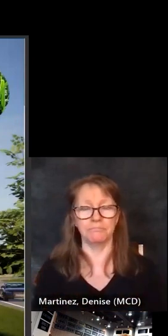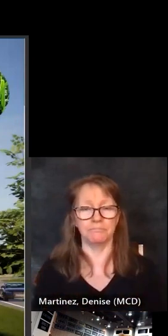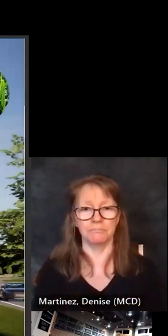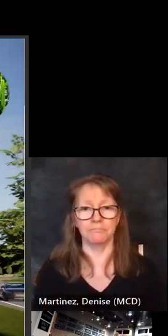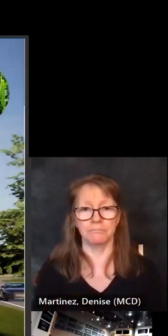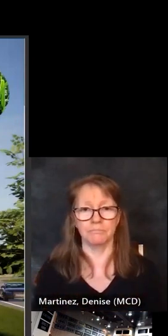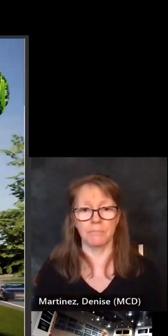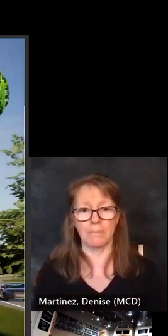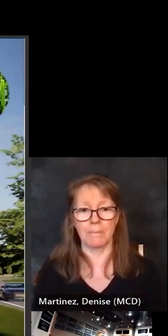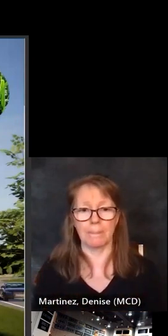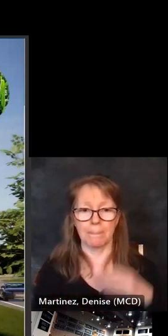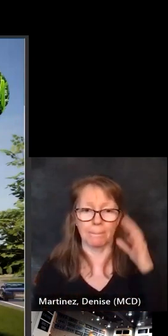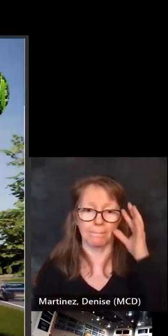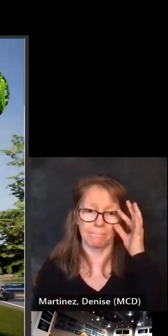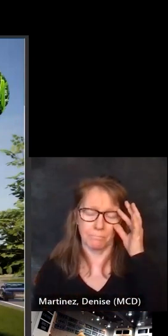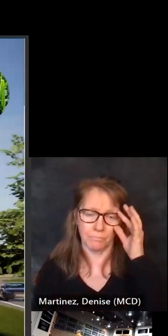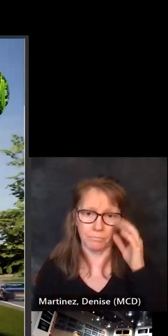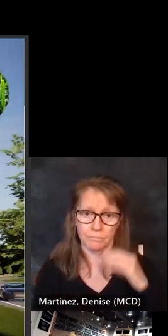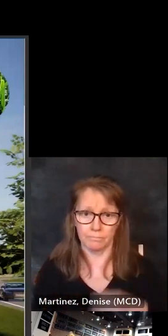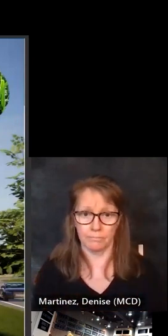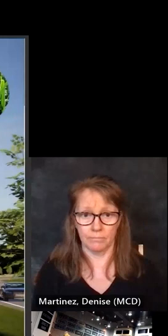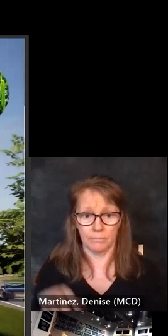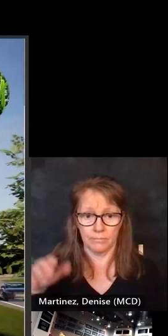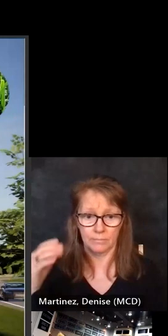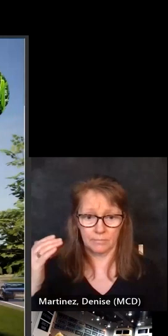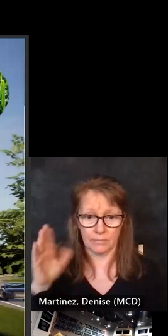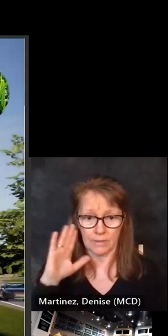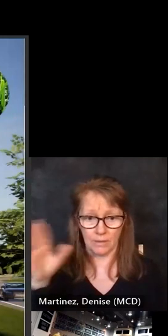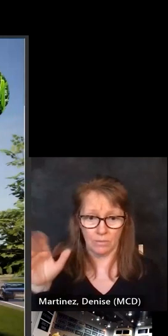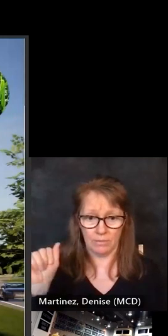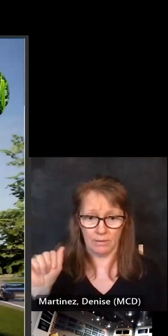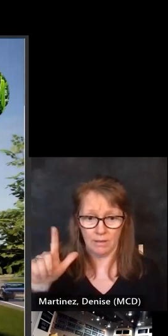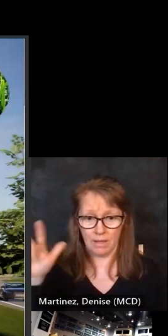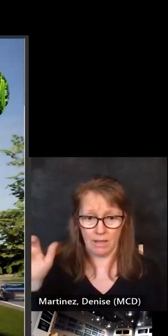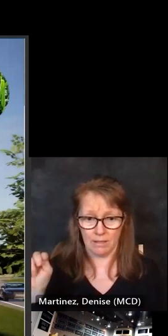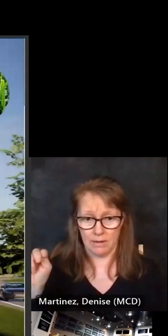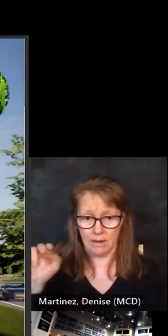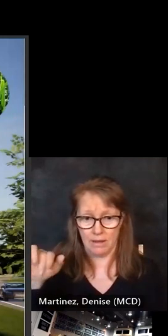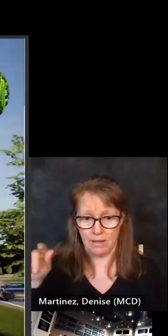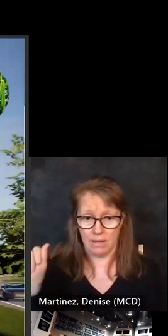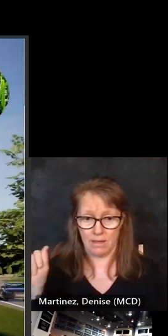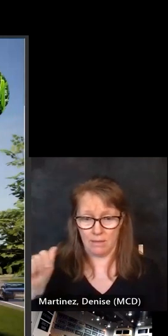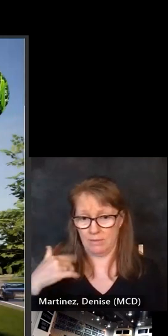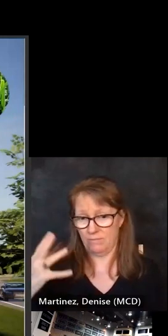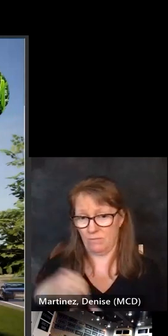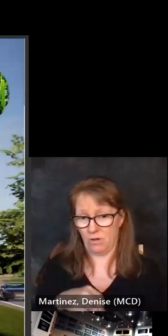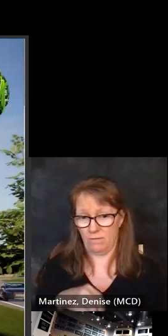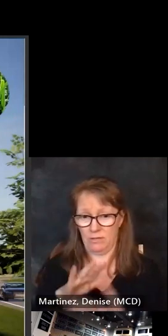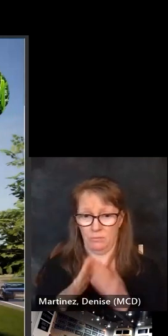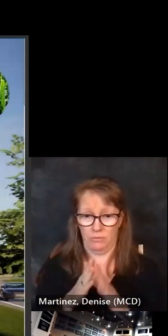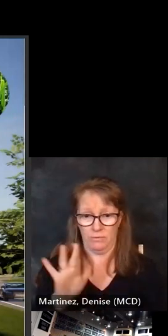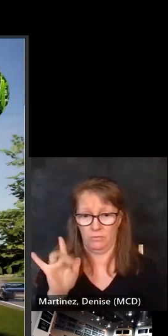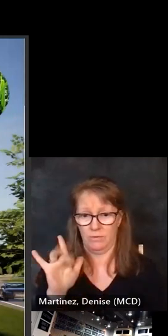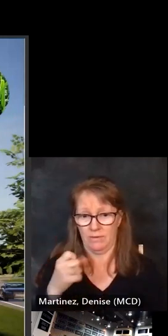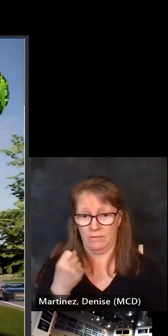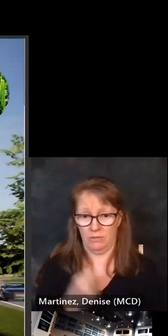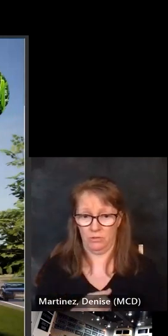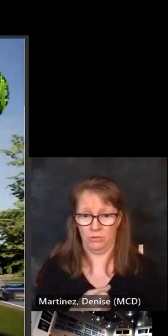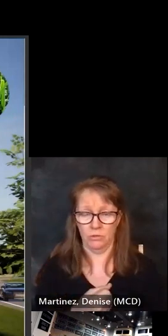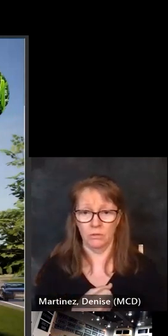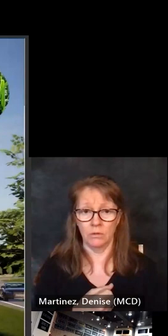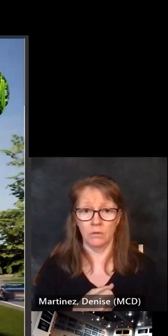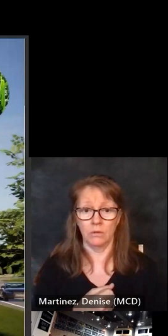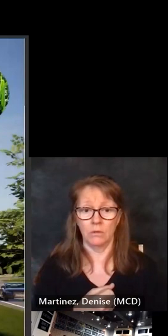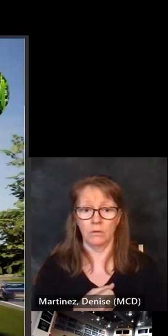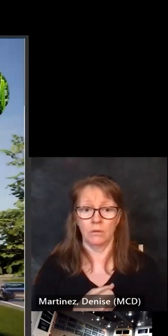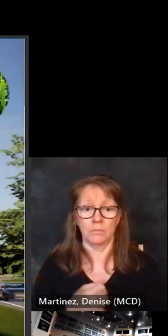Hello, all. My name is Alan Iyer. I've been involved with this for 25 years almost. And